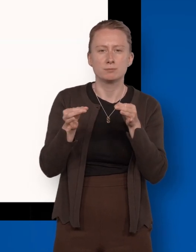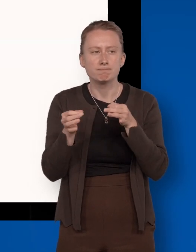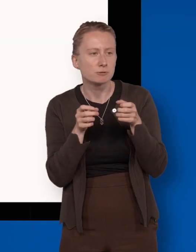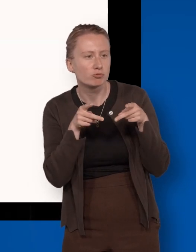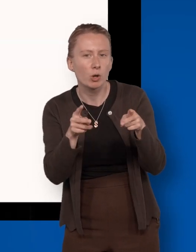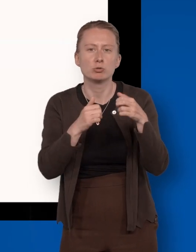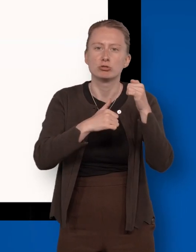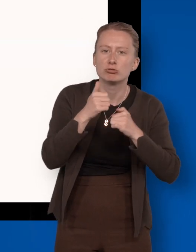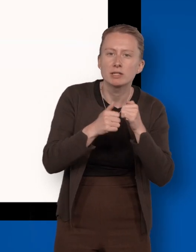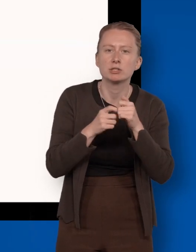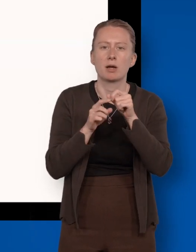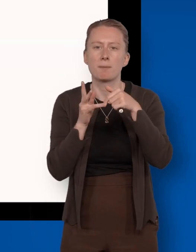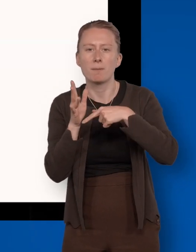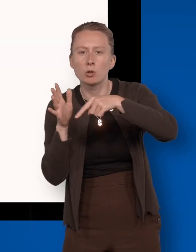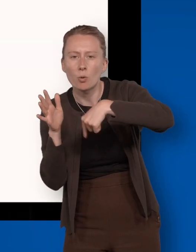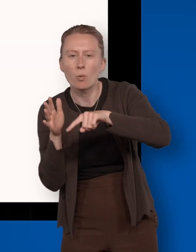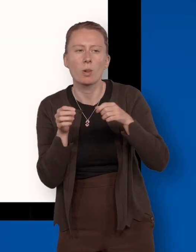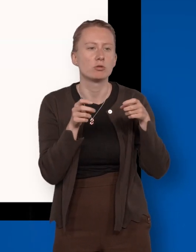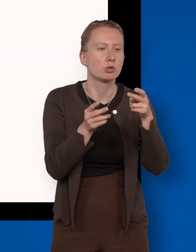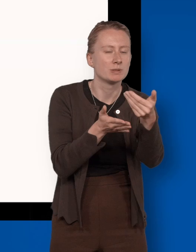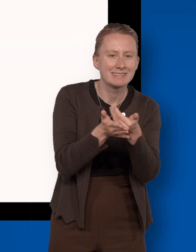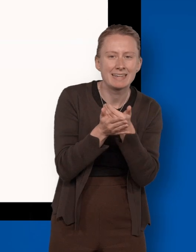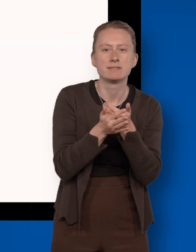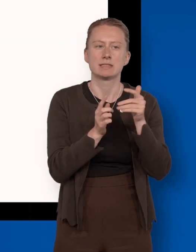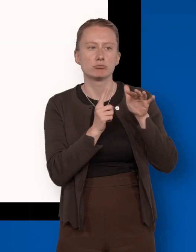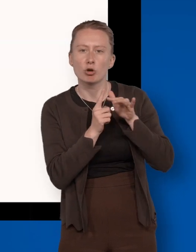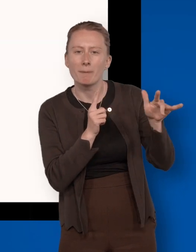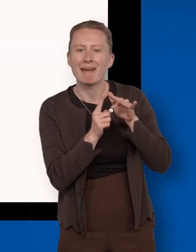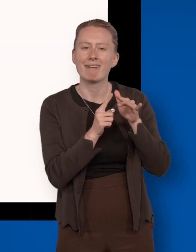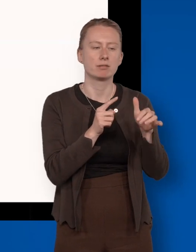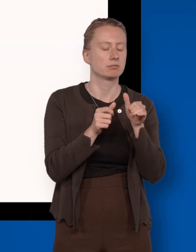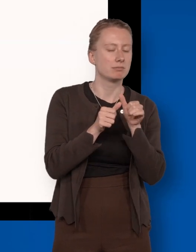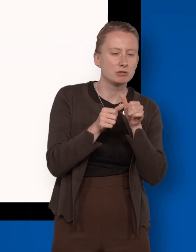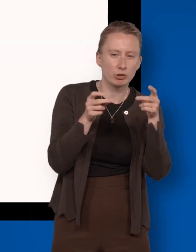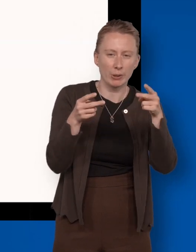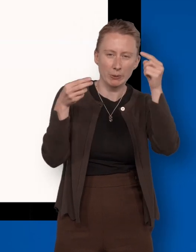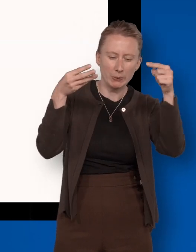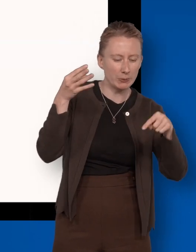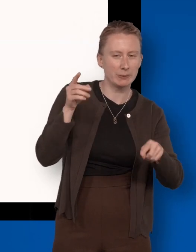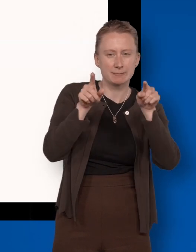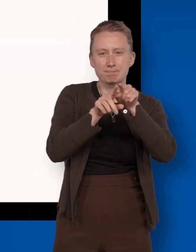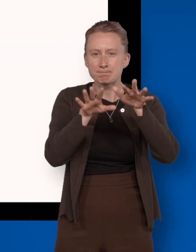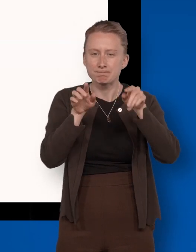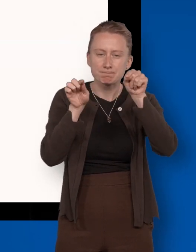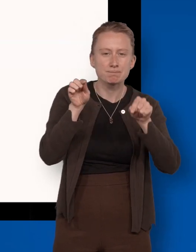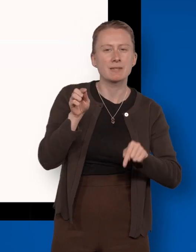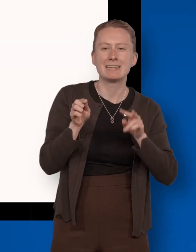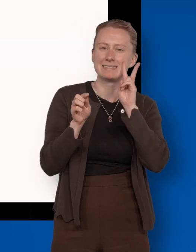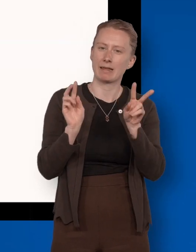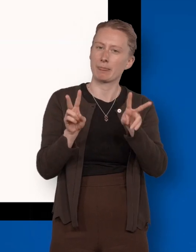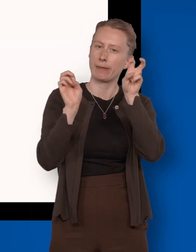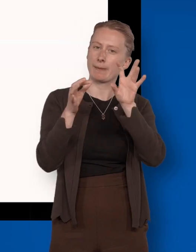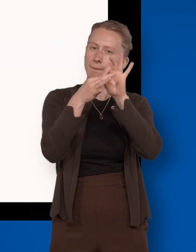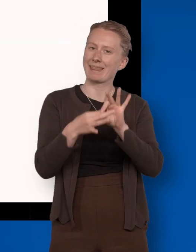road safety, but also broadband, better roads, etc. So there's a sort of thematic kind of continuity